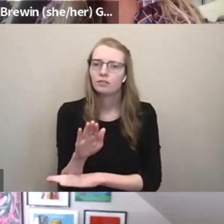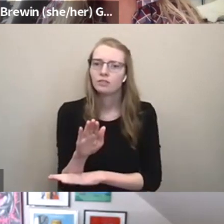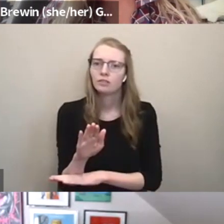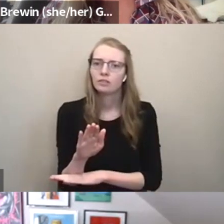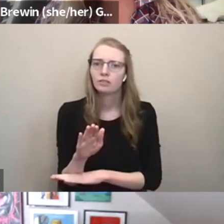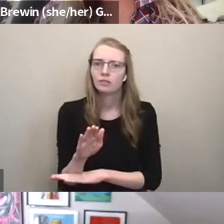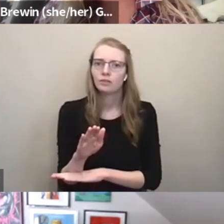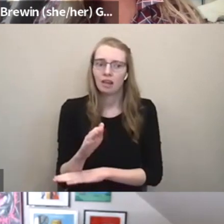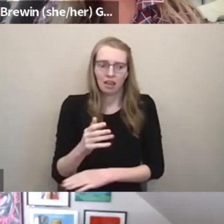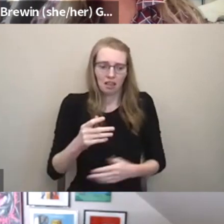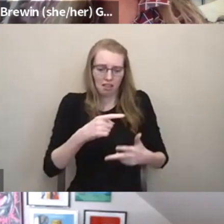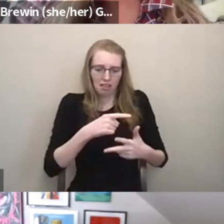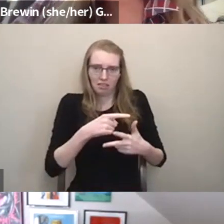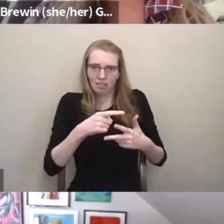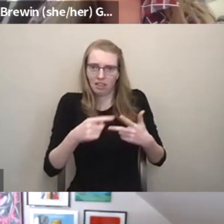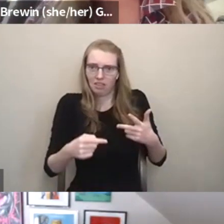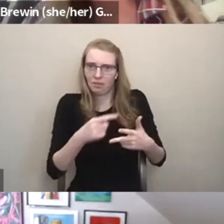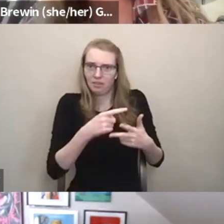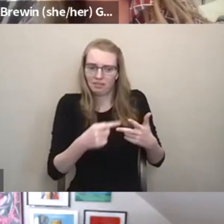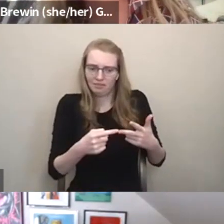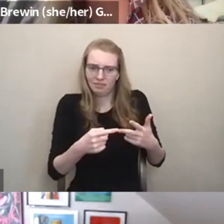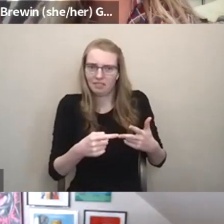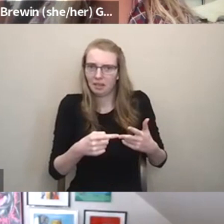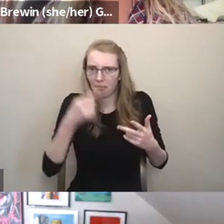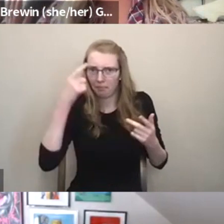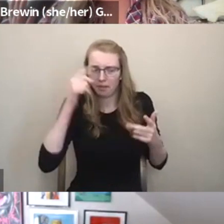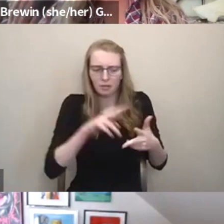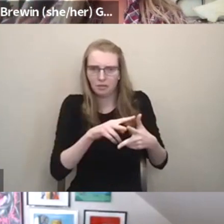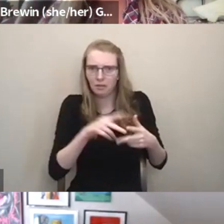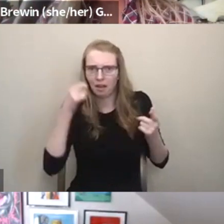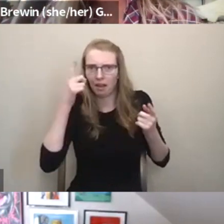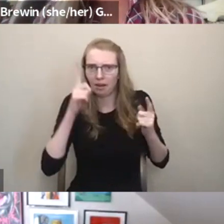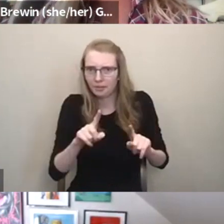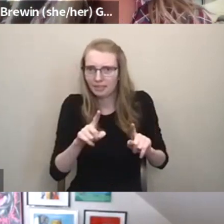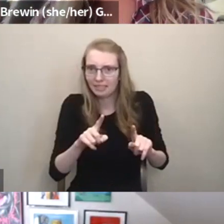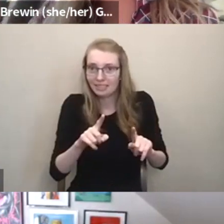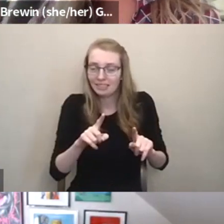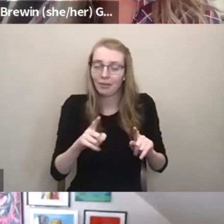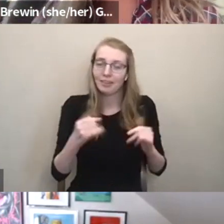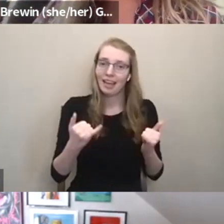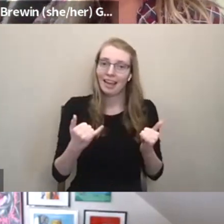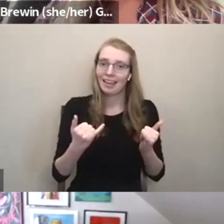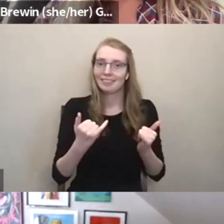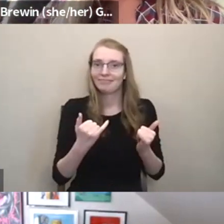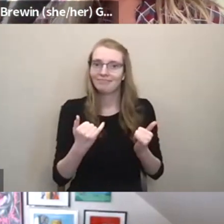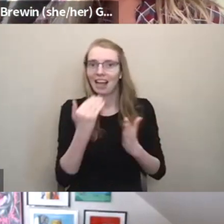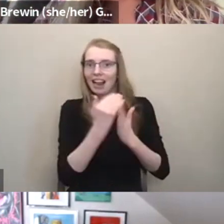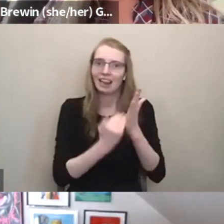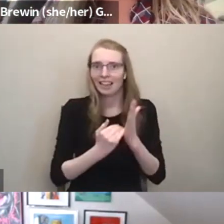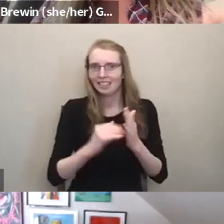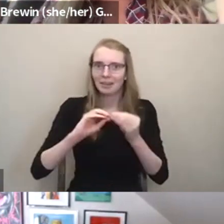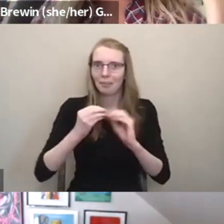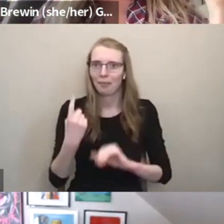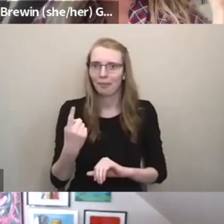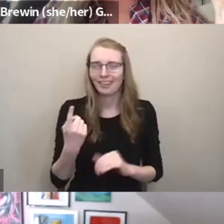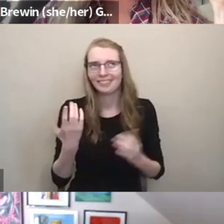to it. I don't think we consulted with them. So lesson number 1 and how it goes. But we're